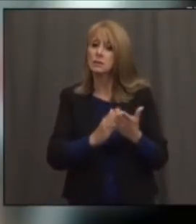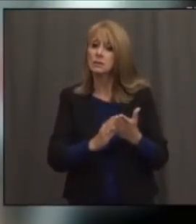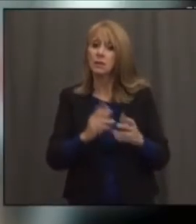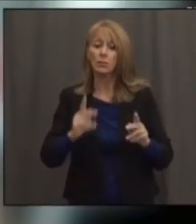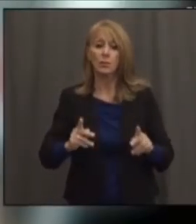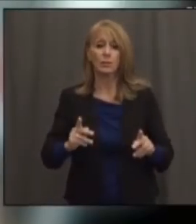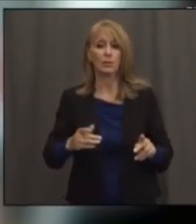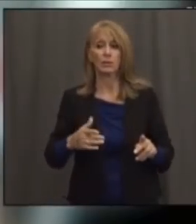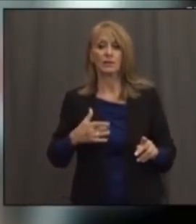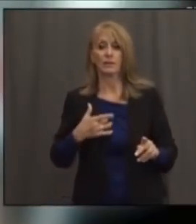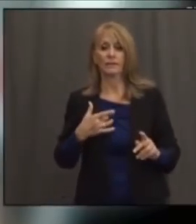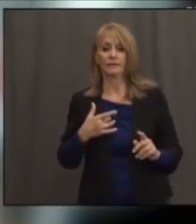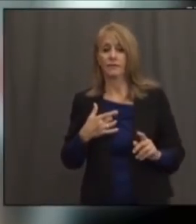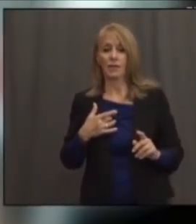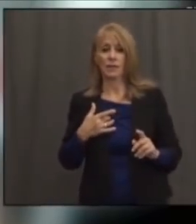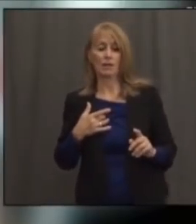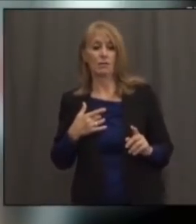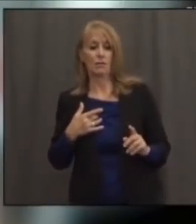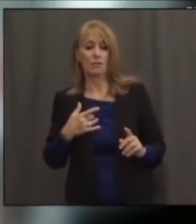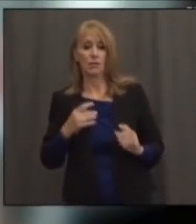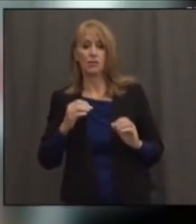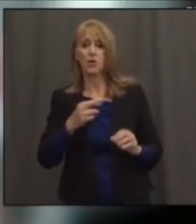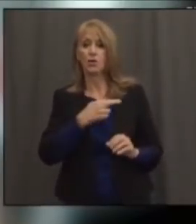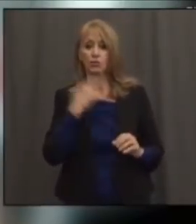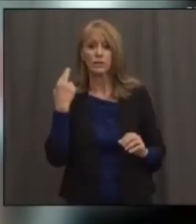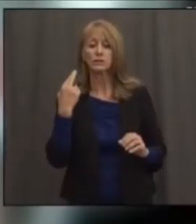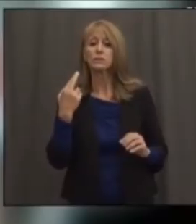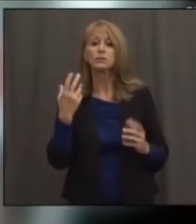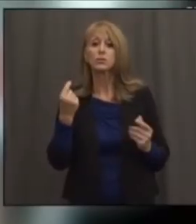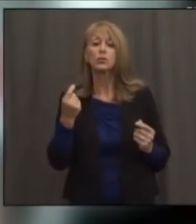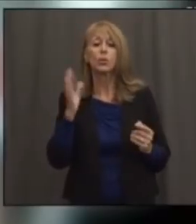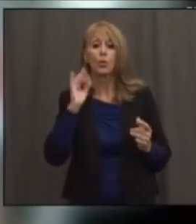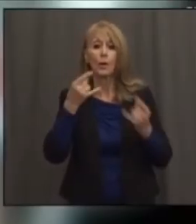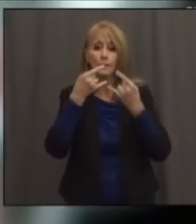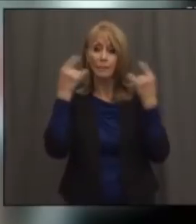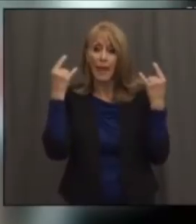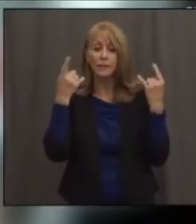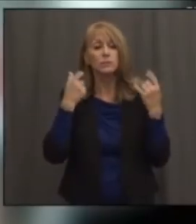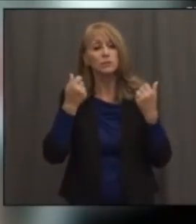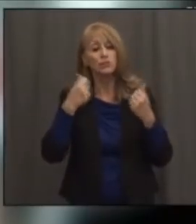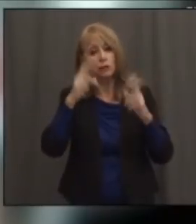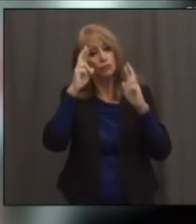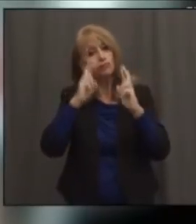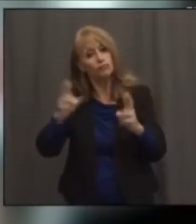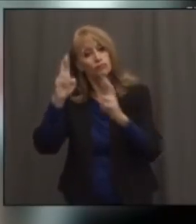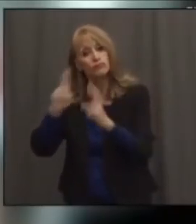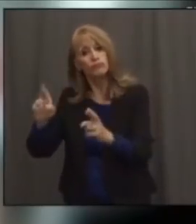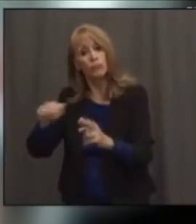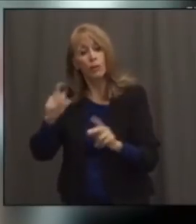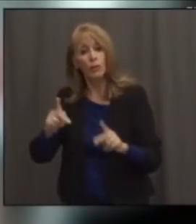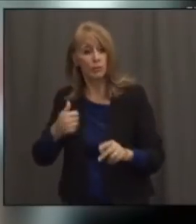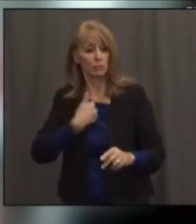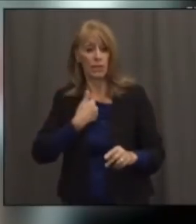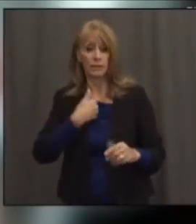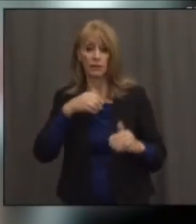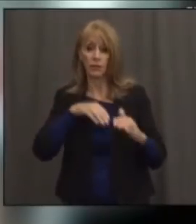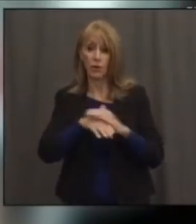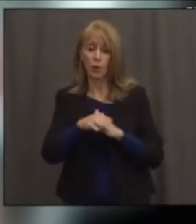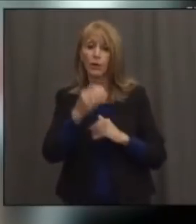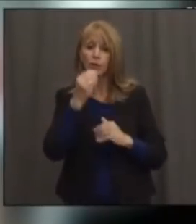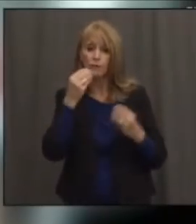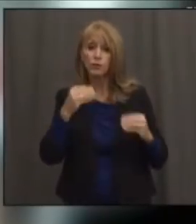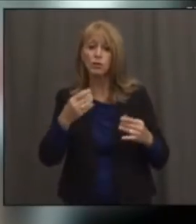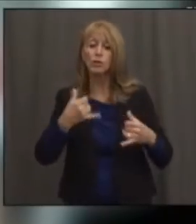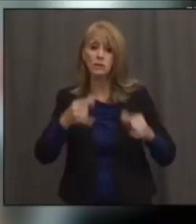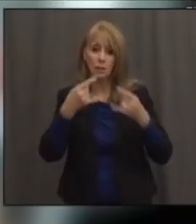don't feel that they're at risk, still put on a mask because it's etiquette in certain settings. I still put a mask on when I go into the grocery